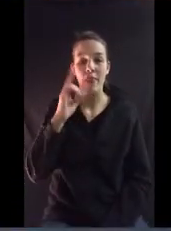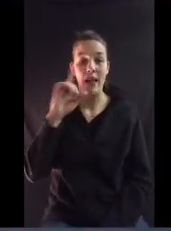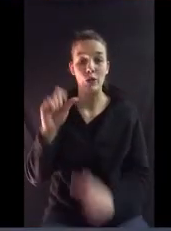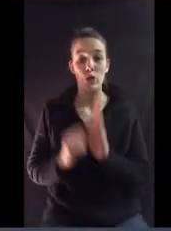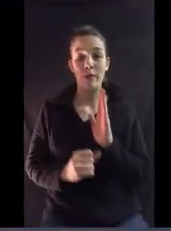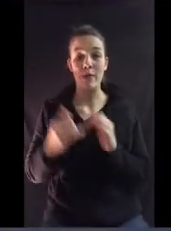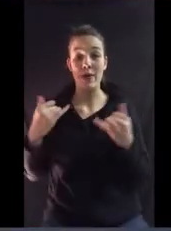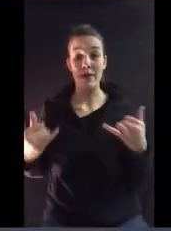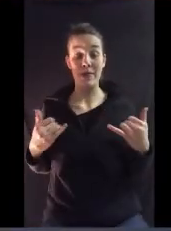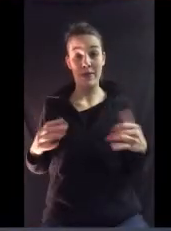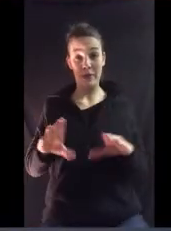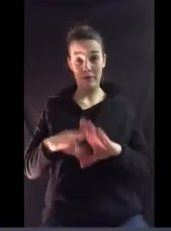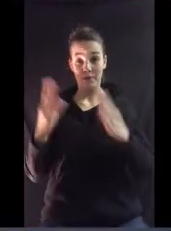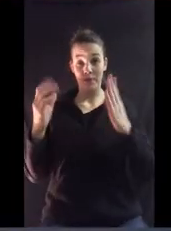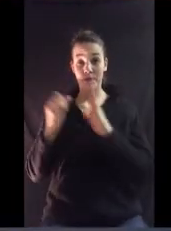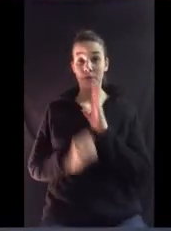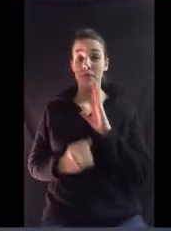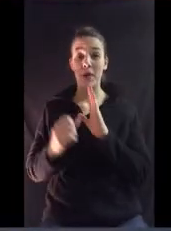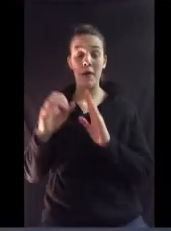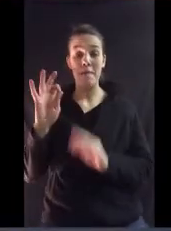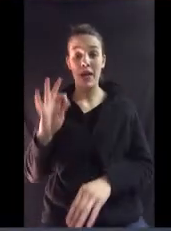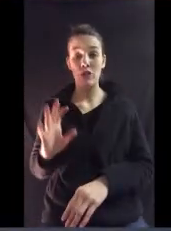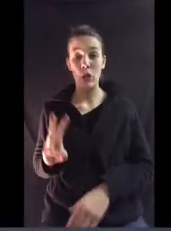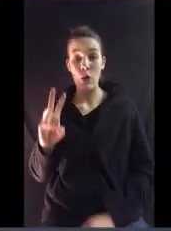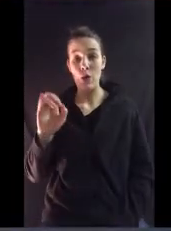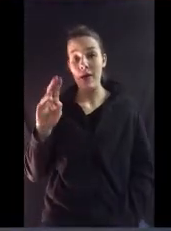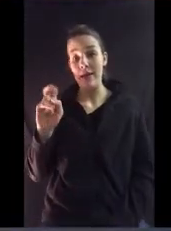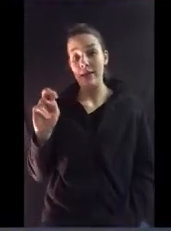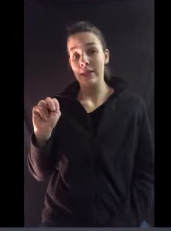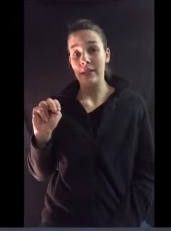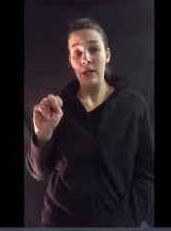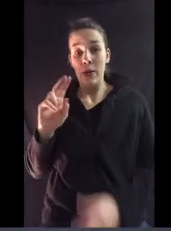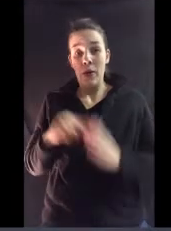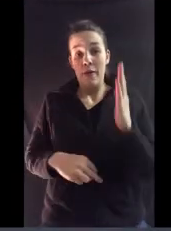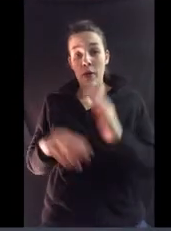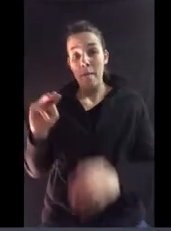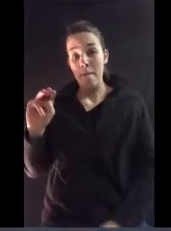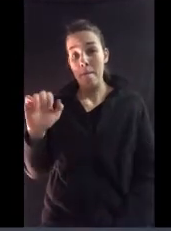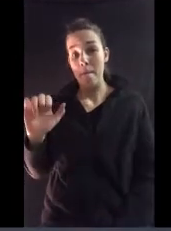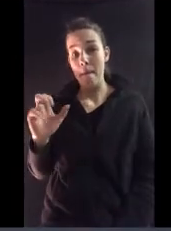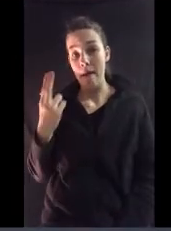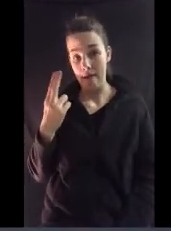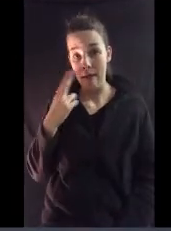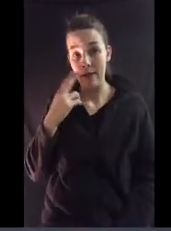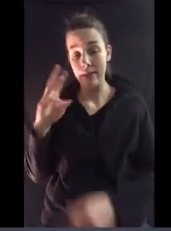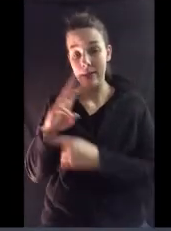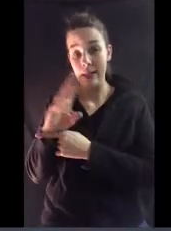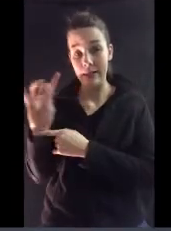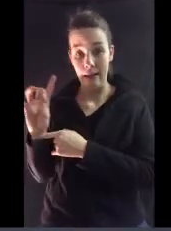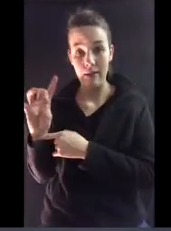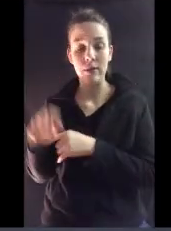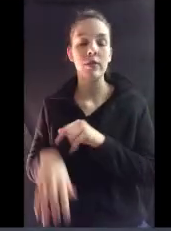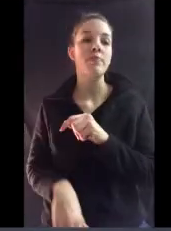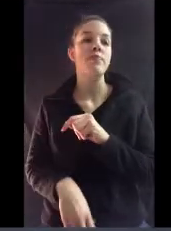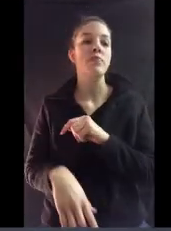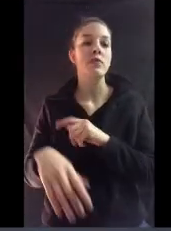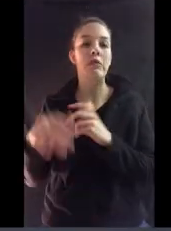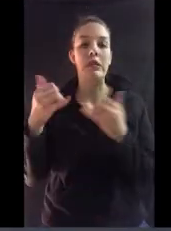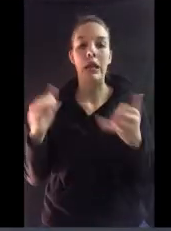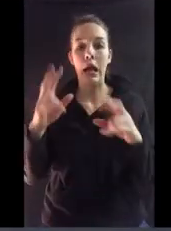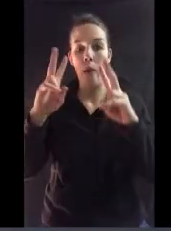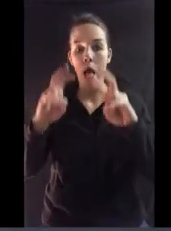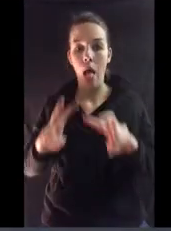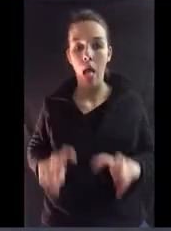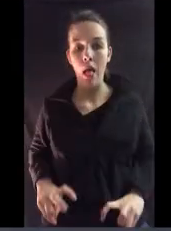Well, I give thanks for that scripture for us today and the opening scripture that Pastor Winston read from Micah 6:8. Today I just wanted to take some